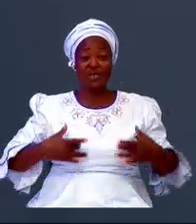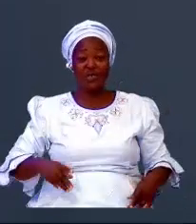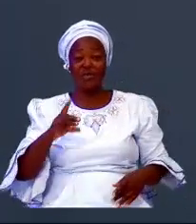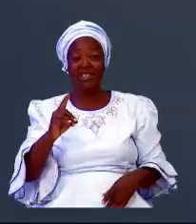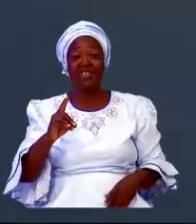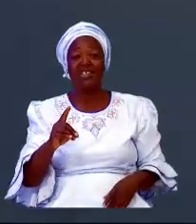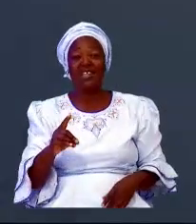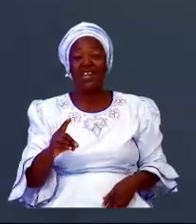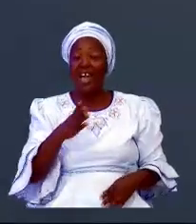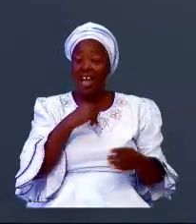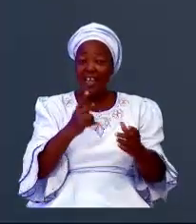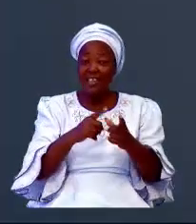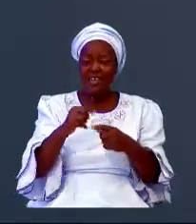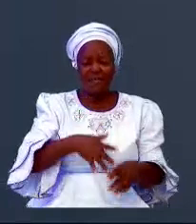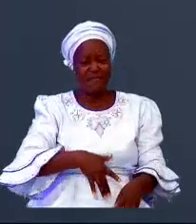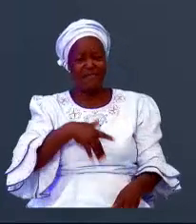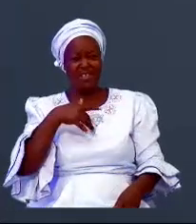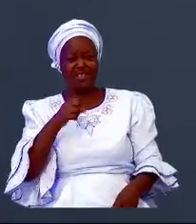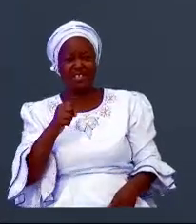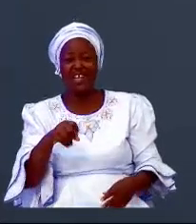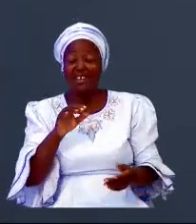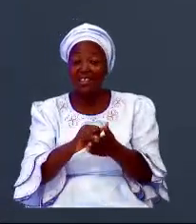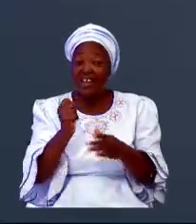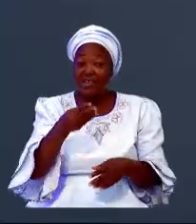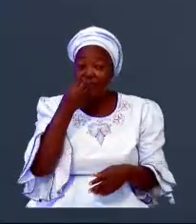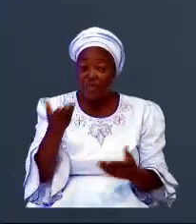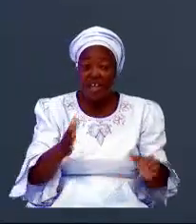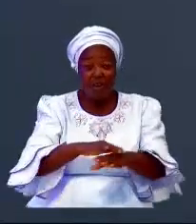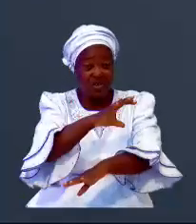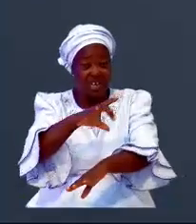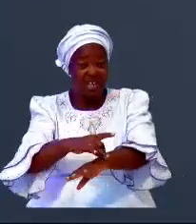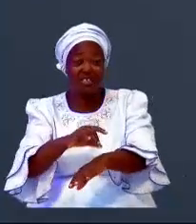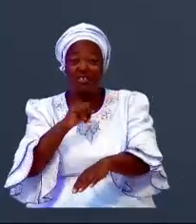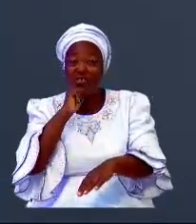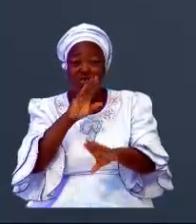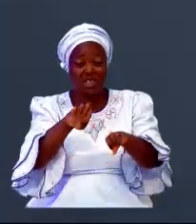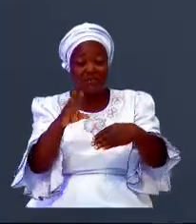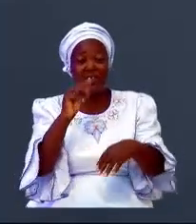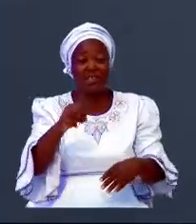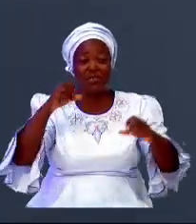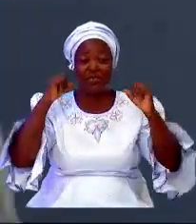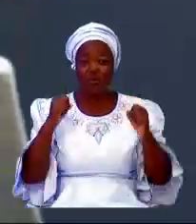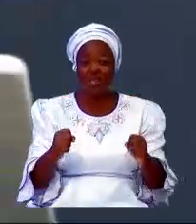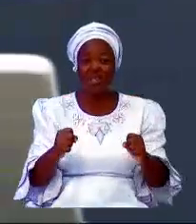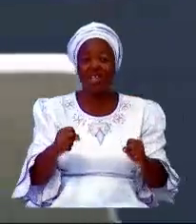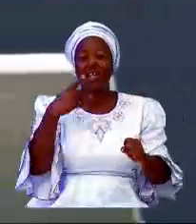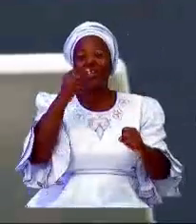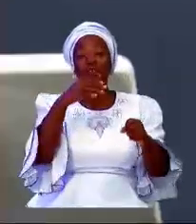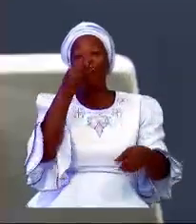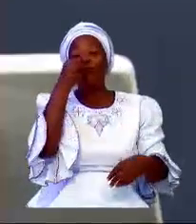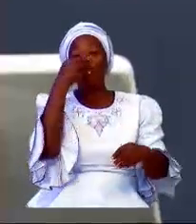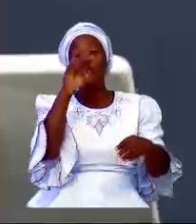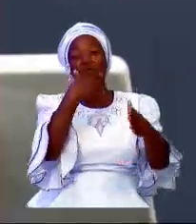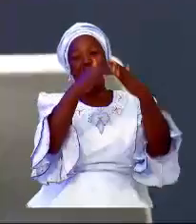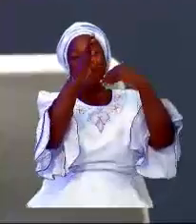is thirsty, is discouraged, is downtrodden, and he feels the food on earth